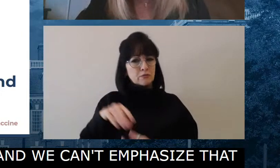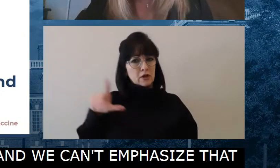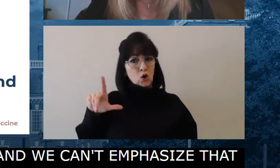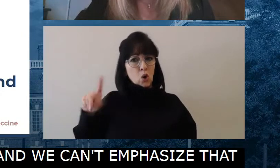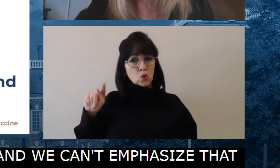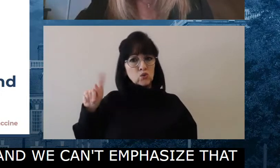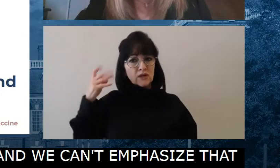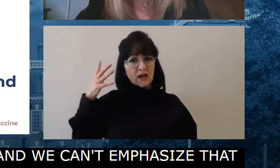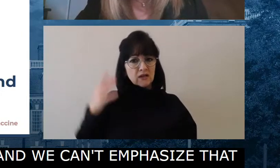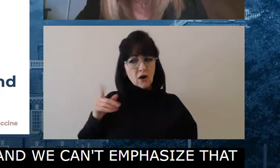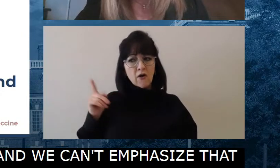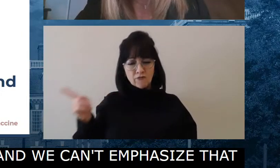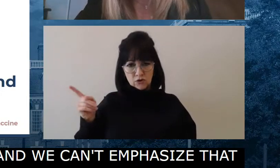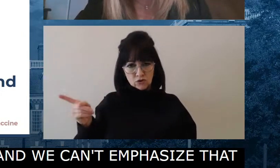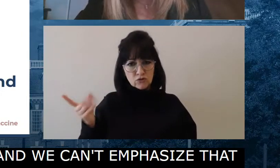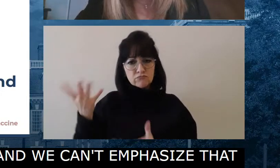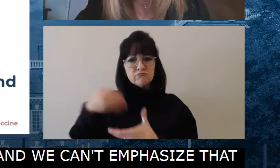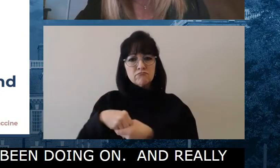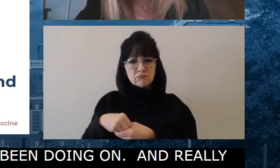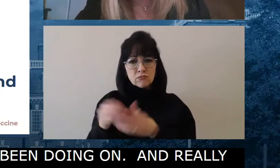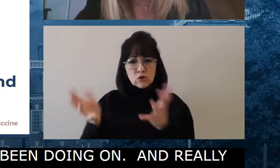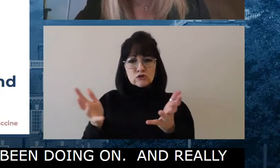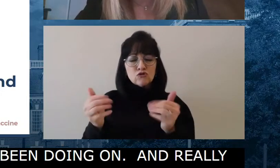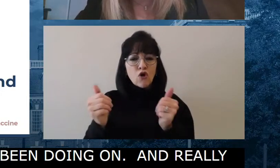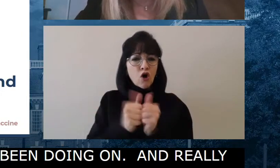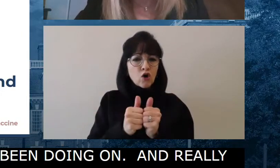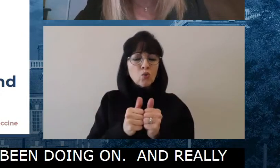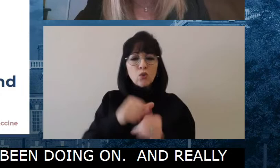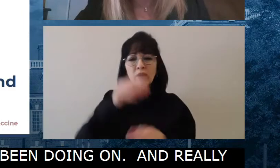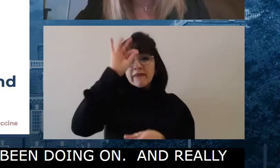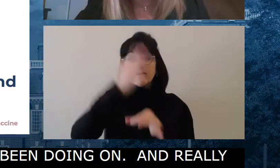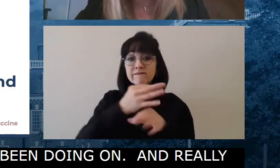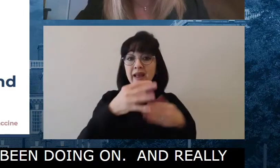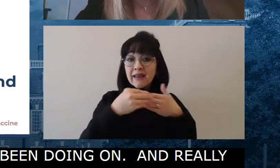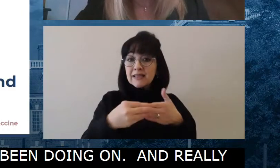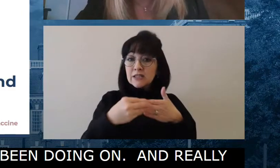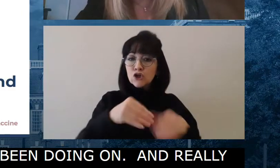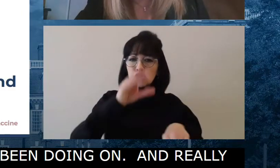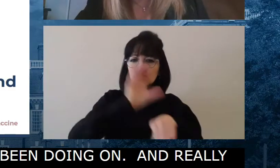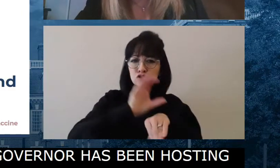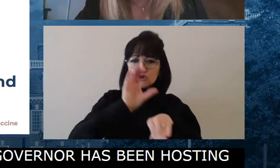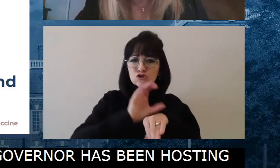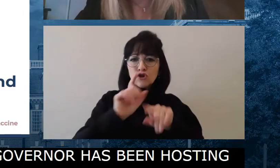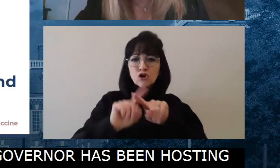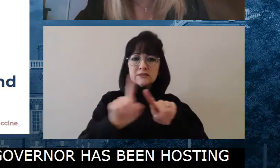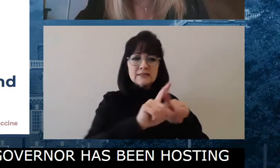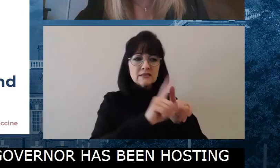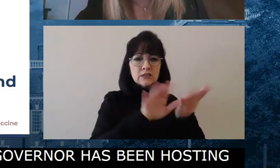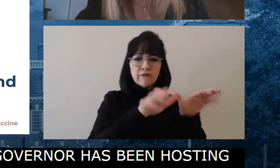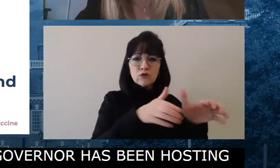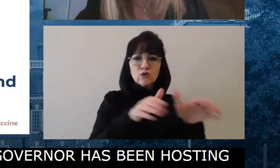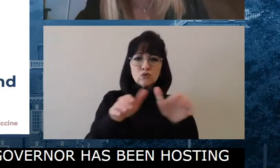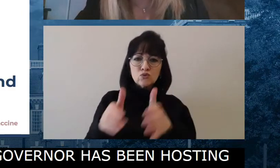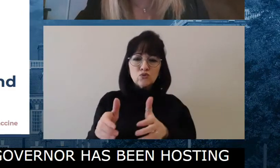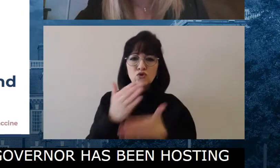Latin leaders, and with Black leaders in our community. And we're so grateful to her leadership and the relationships that